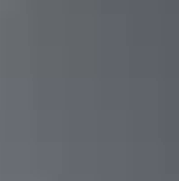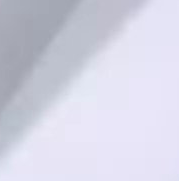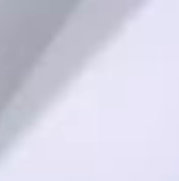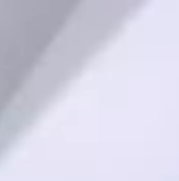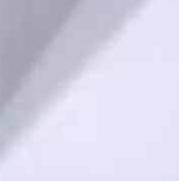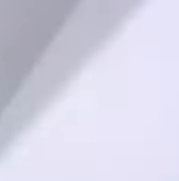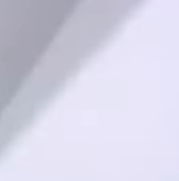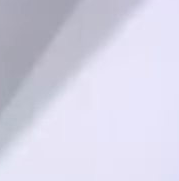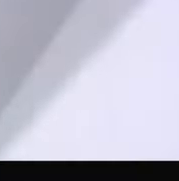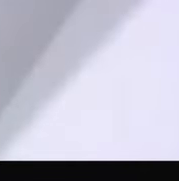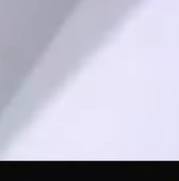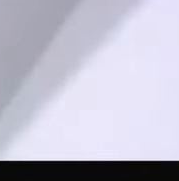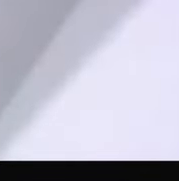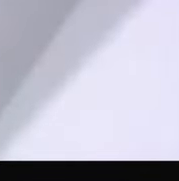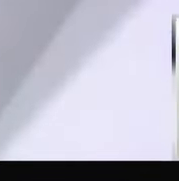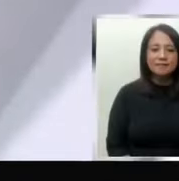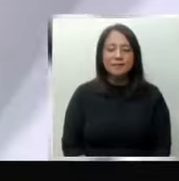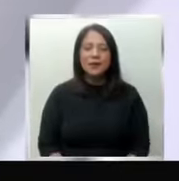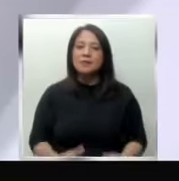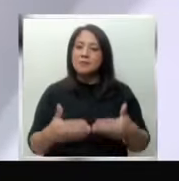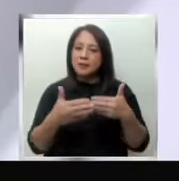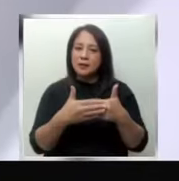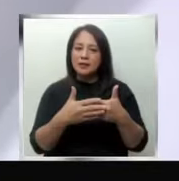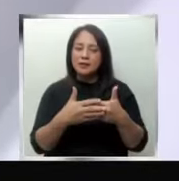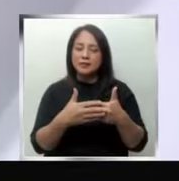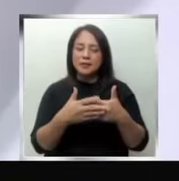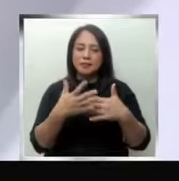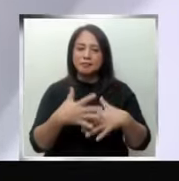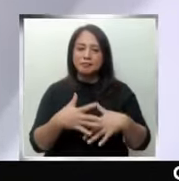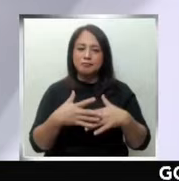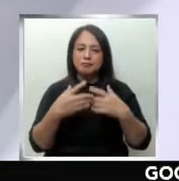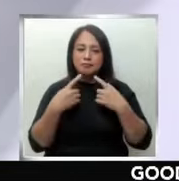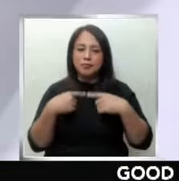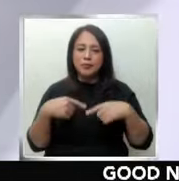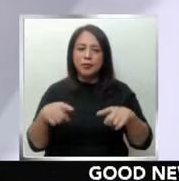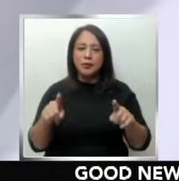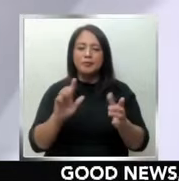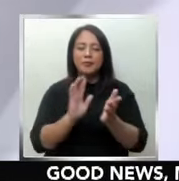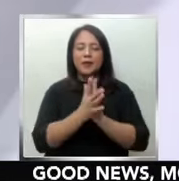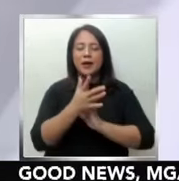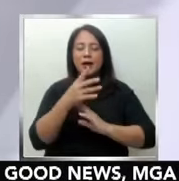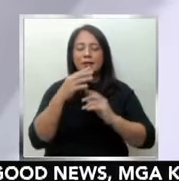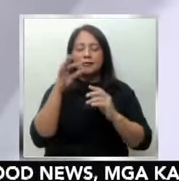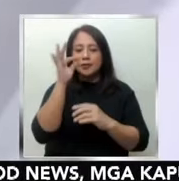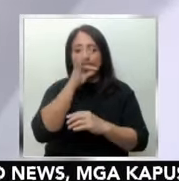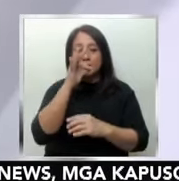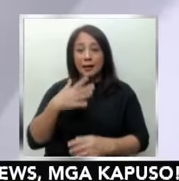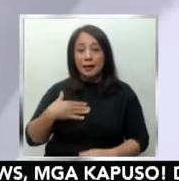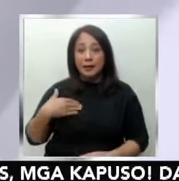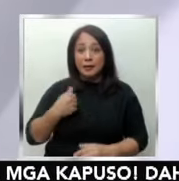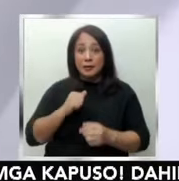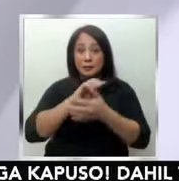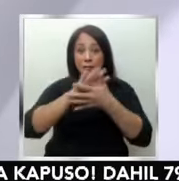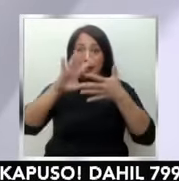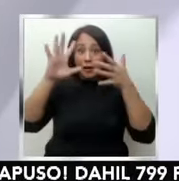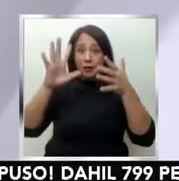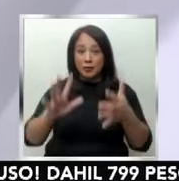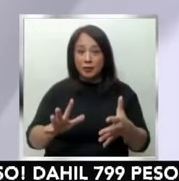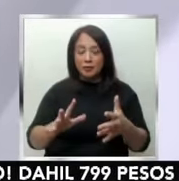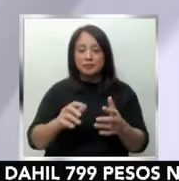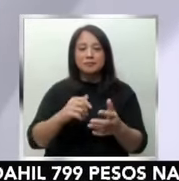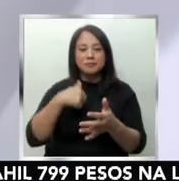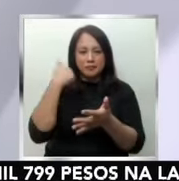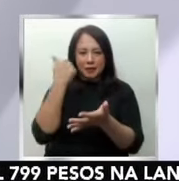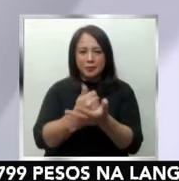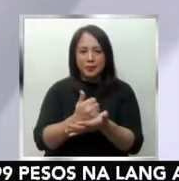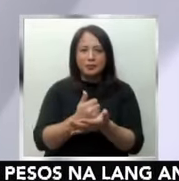produced malapit ng matupad ang becoming Filipino goals ng isang Canadian vlogger lusot na sa camera ang hiling niyang